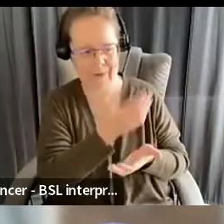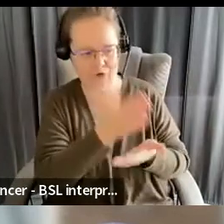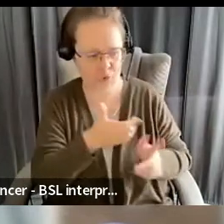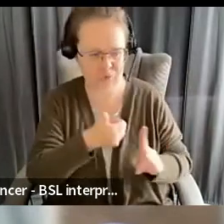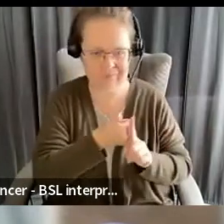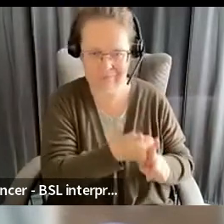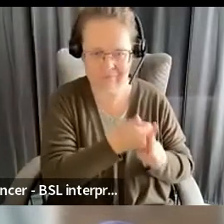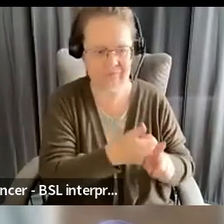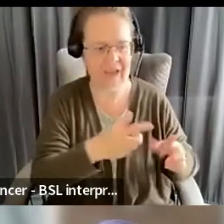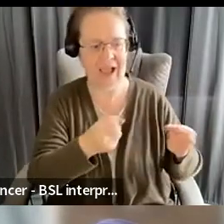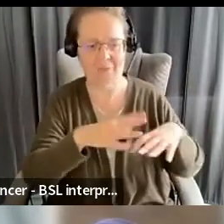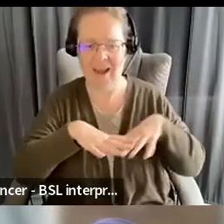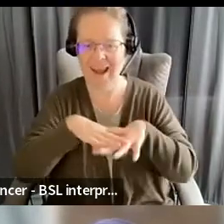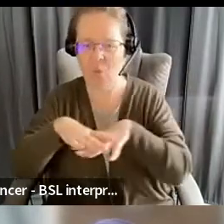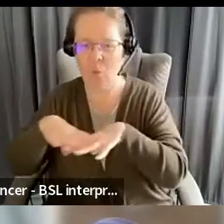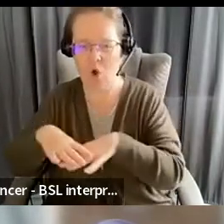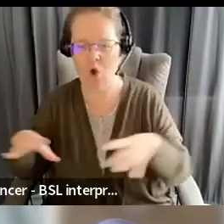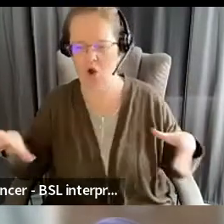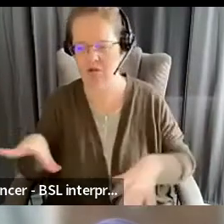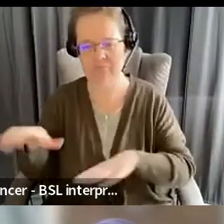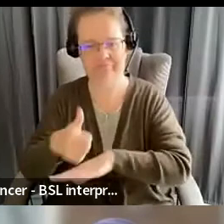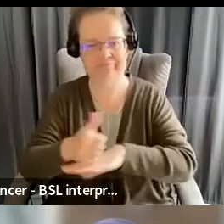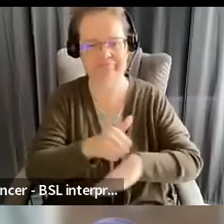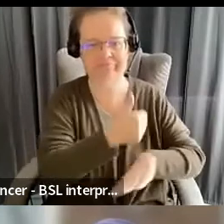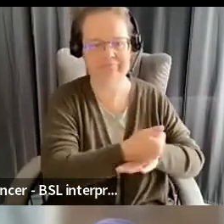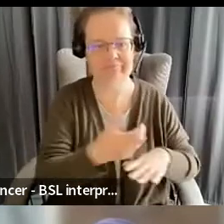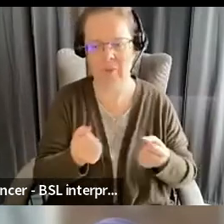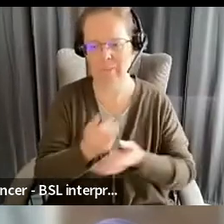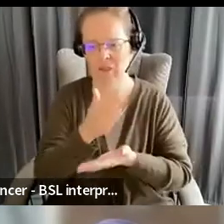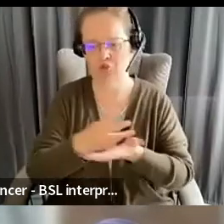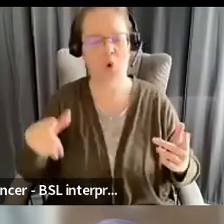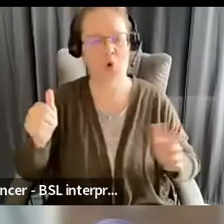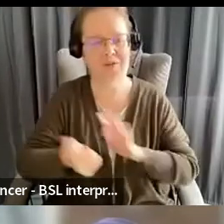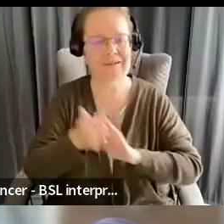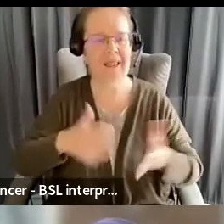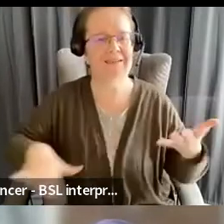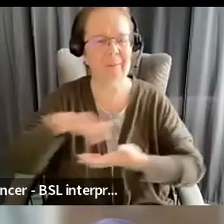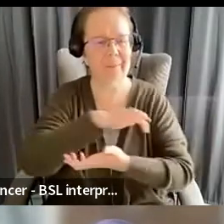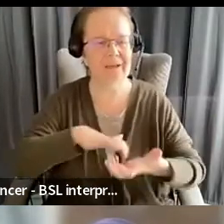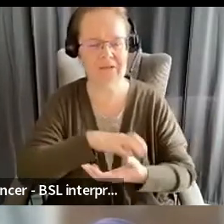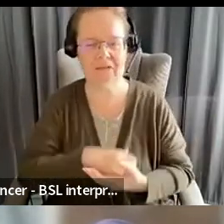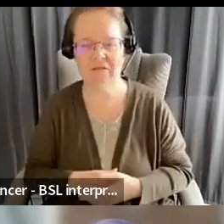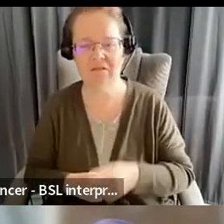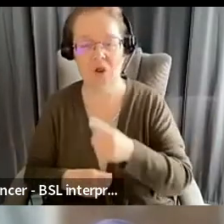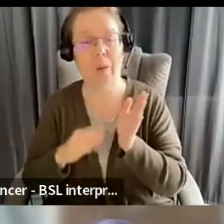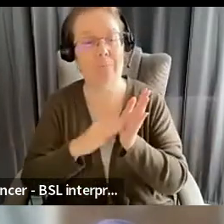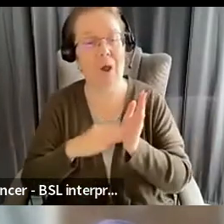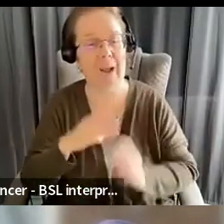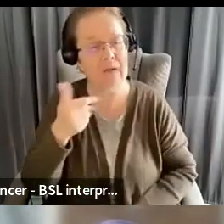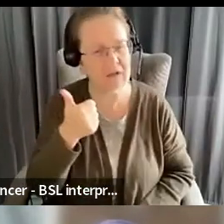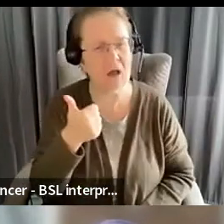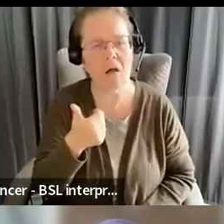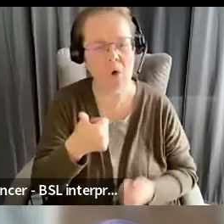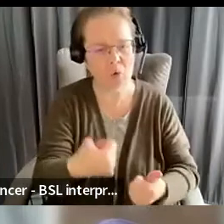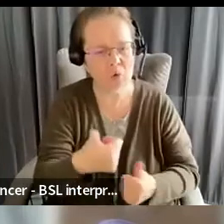and network in place to bring all those skills and experience together. No, that's really good. And it's good to hear that it's not